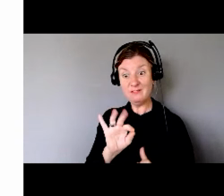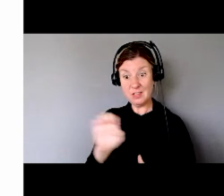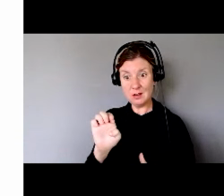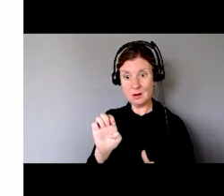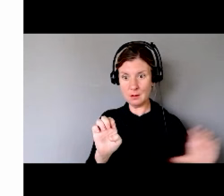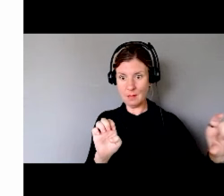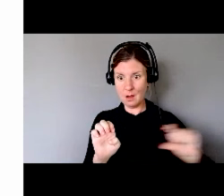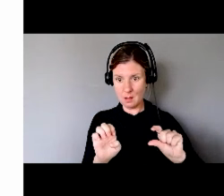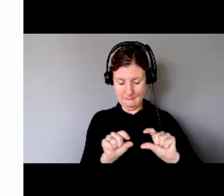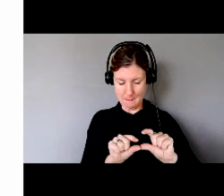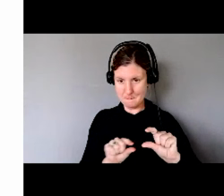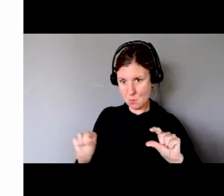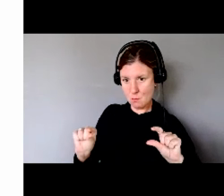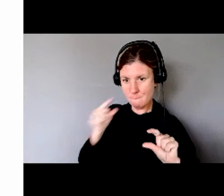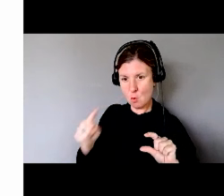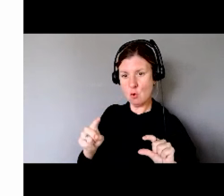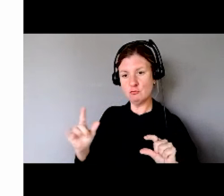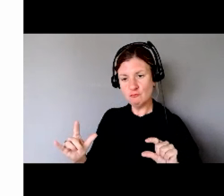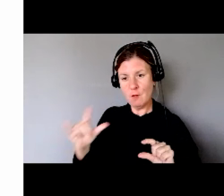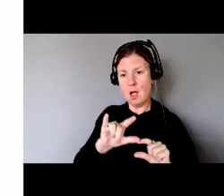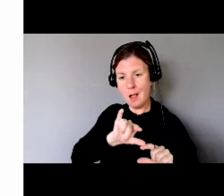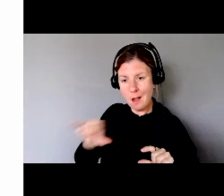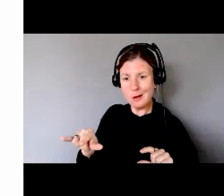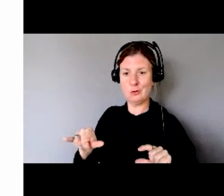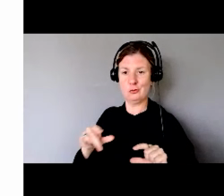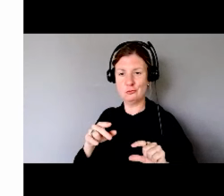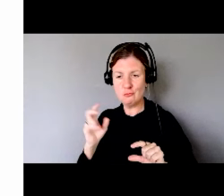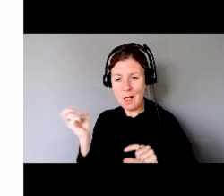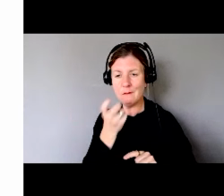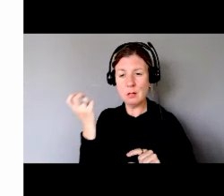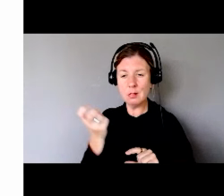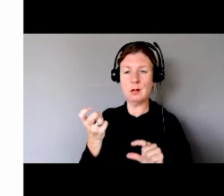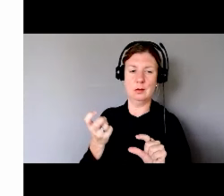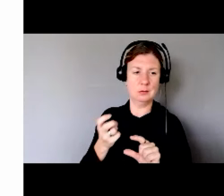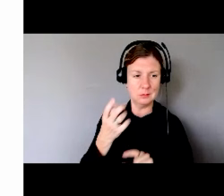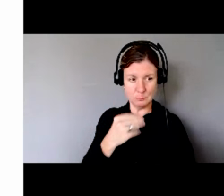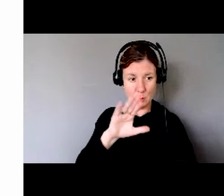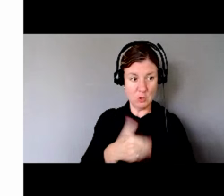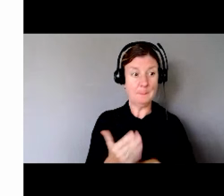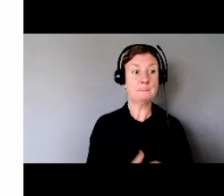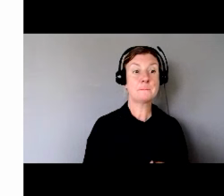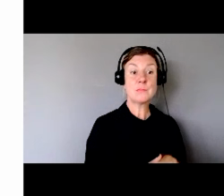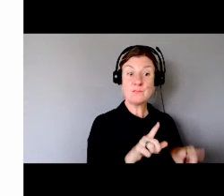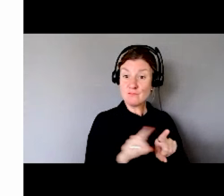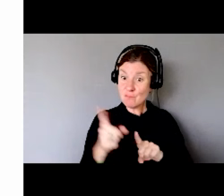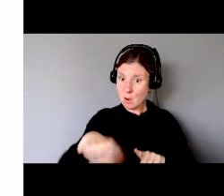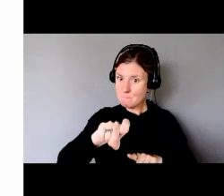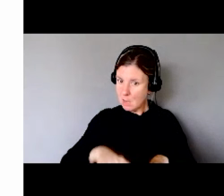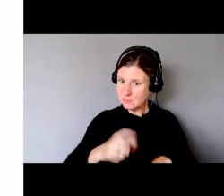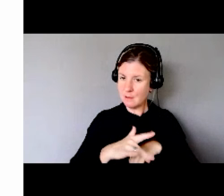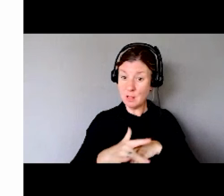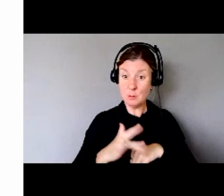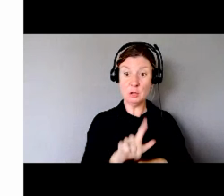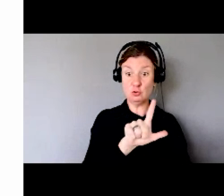Artists must also be available for the duration of the project from September 2026 to the end of concept and design by